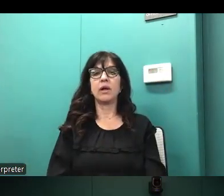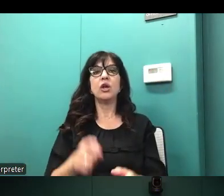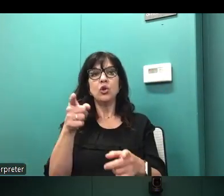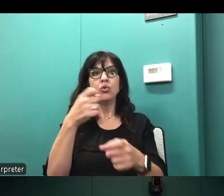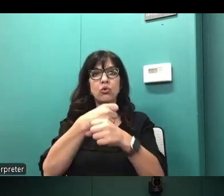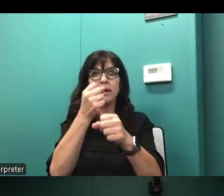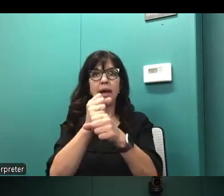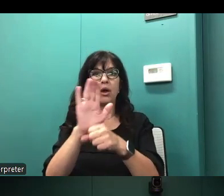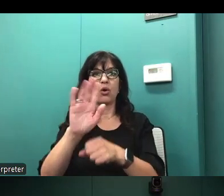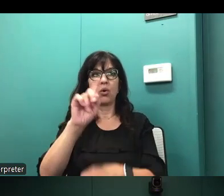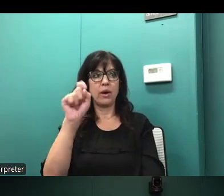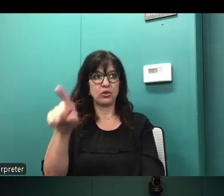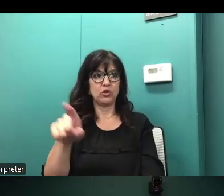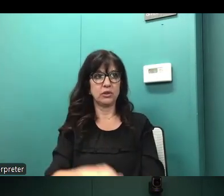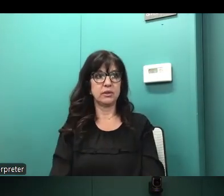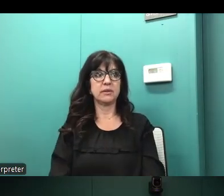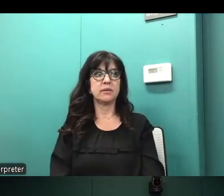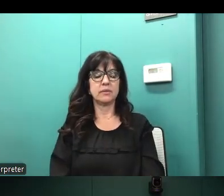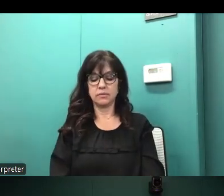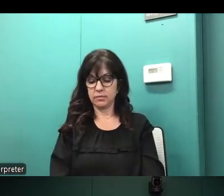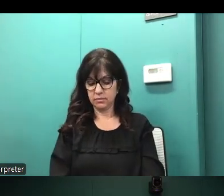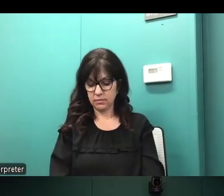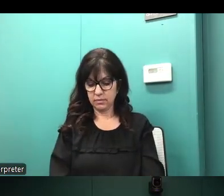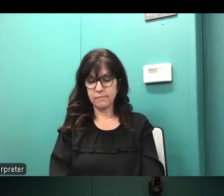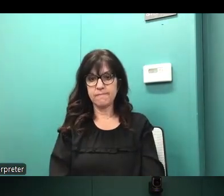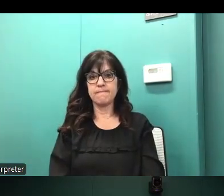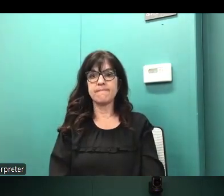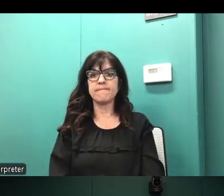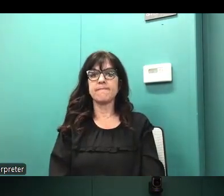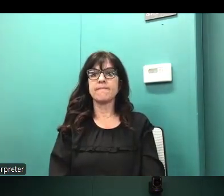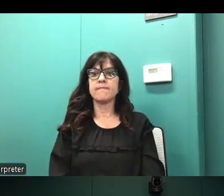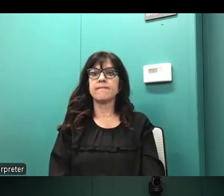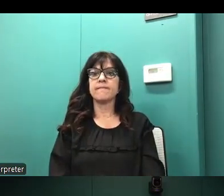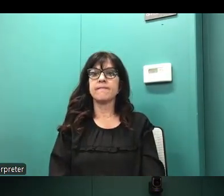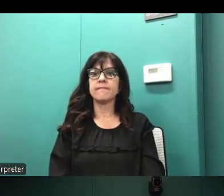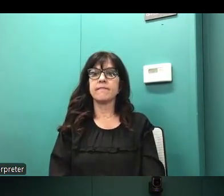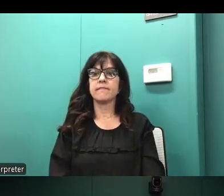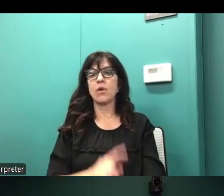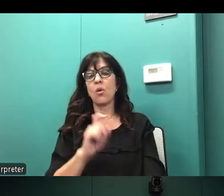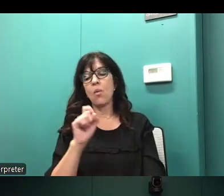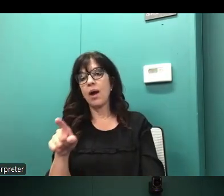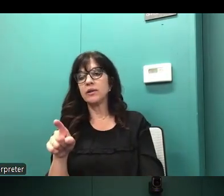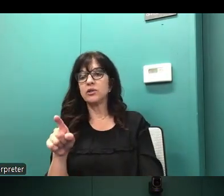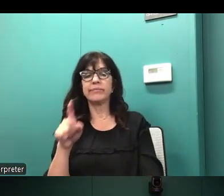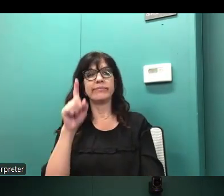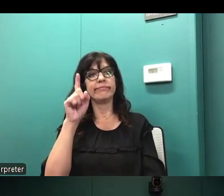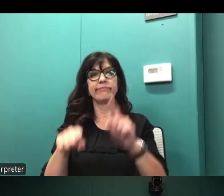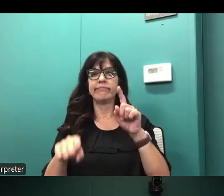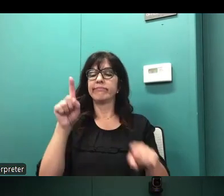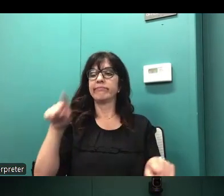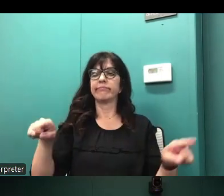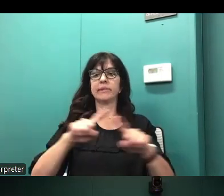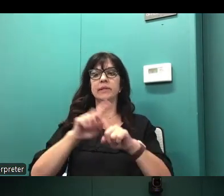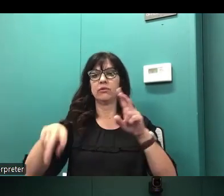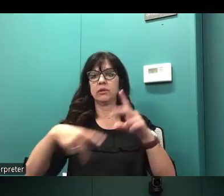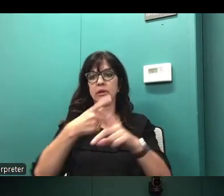questions. Yeah. So the questions can be, there's lots of different types